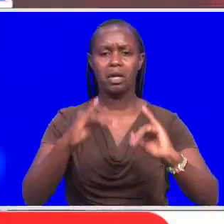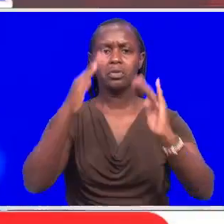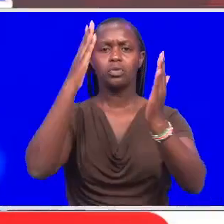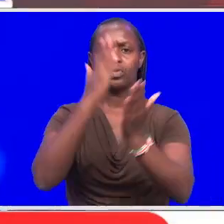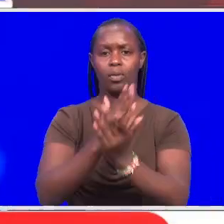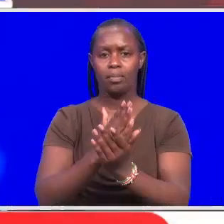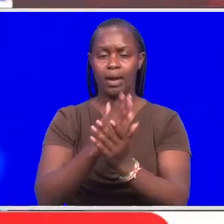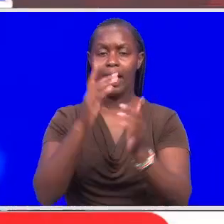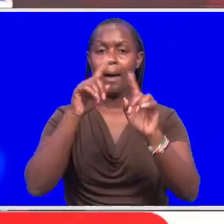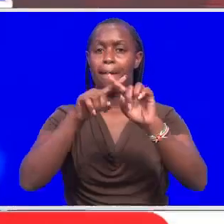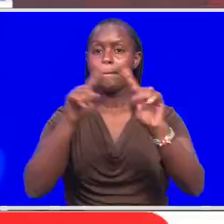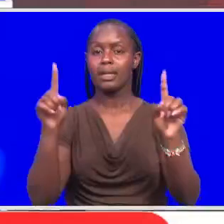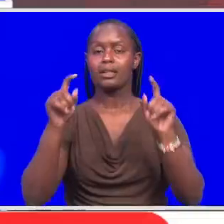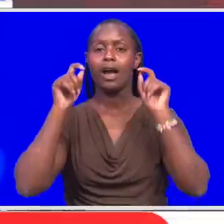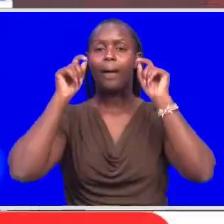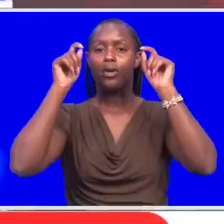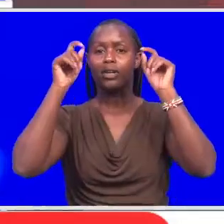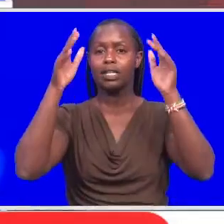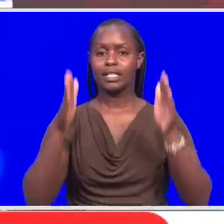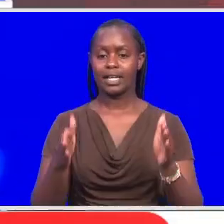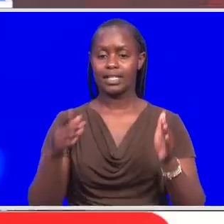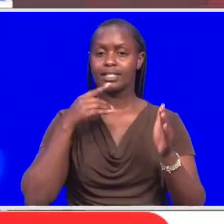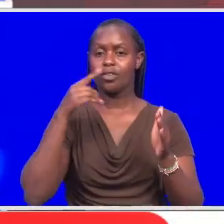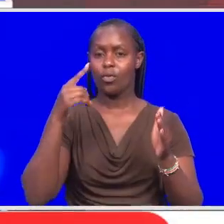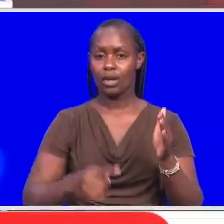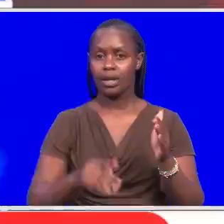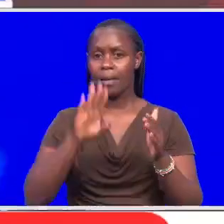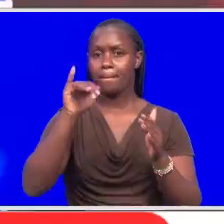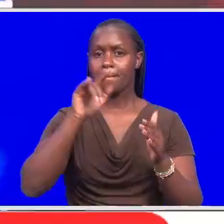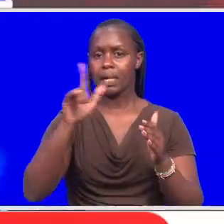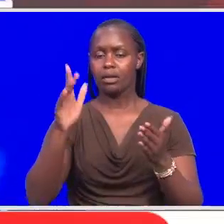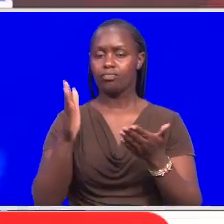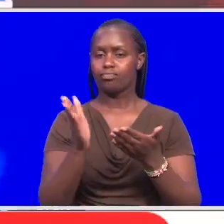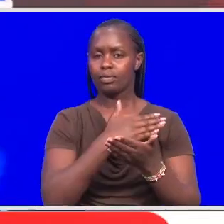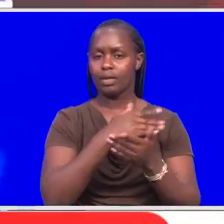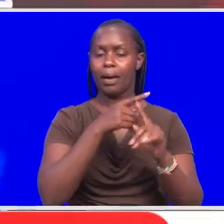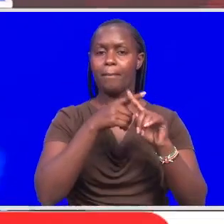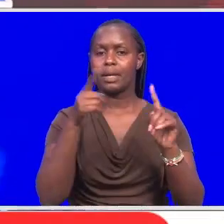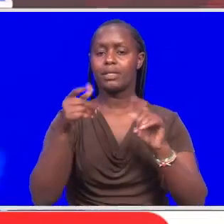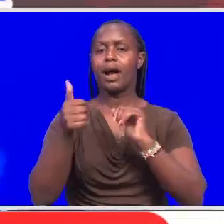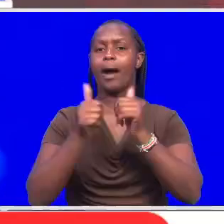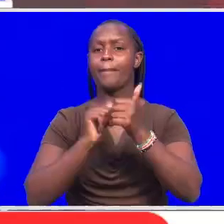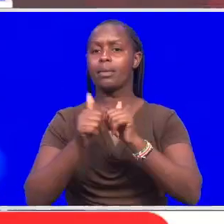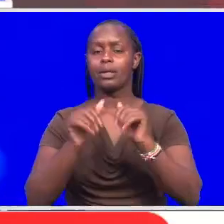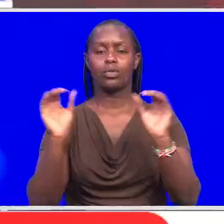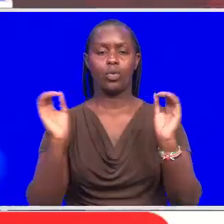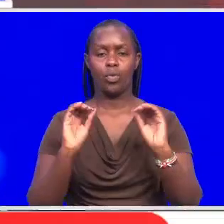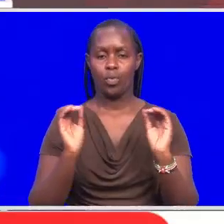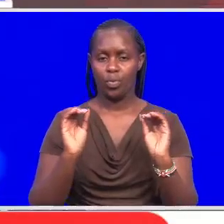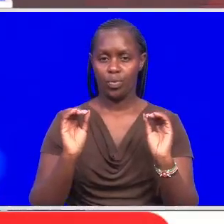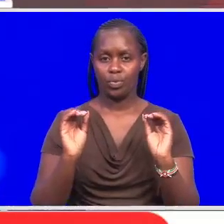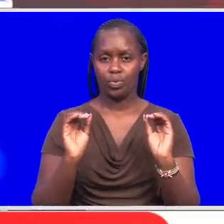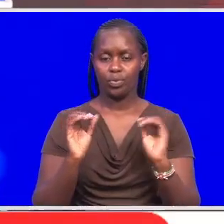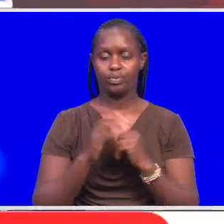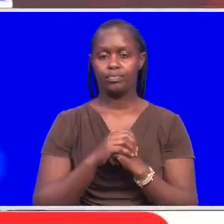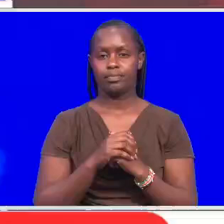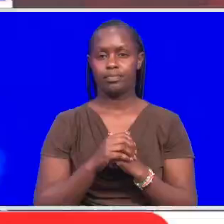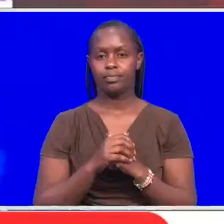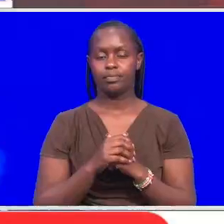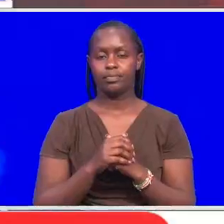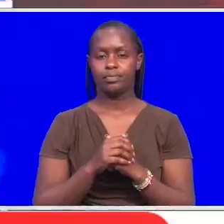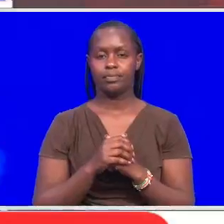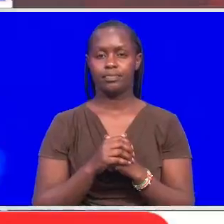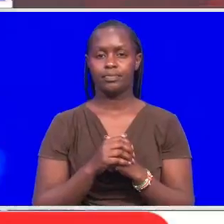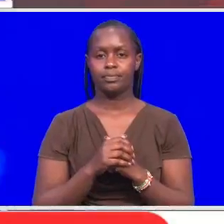The protesters say that they want the whole finance bill done away with and not amendments of various parts of this particular bill.